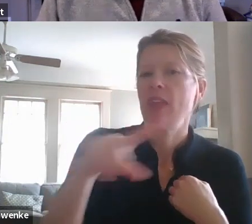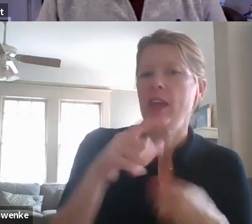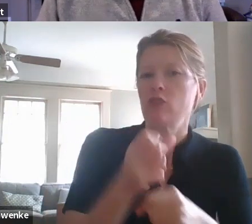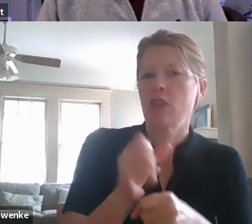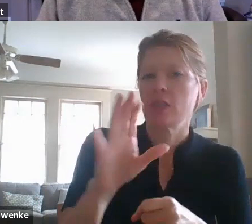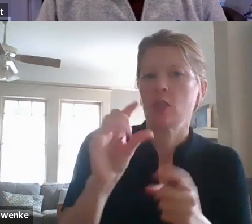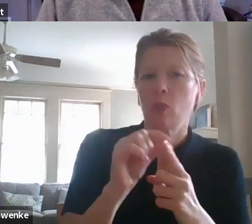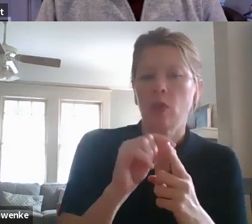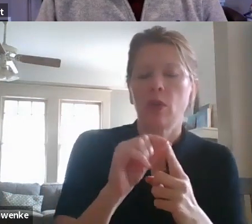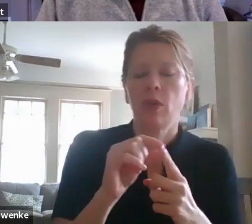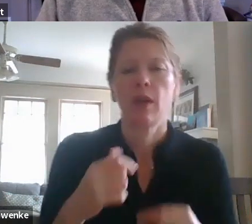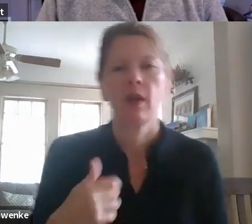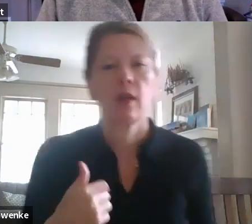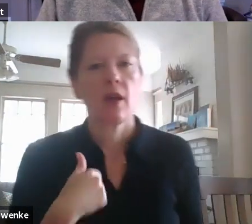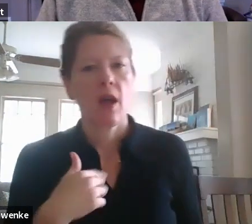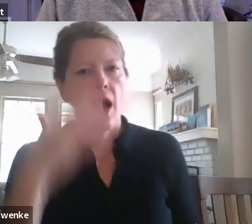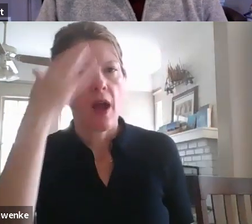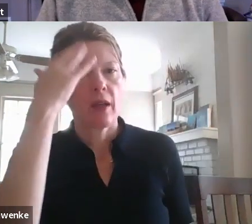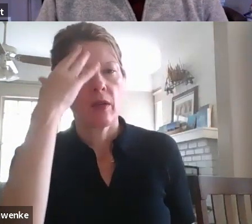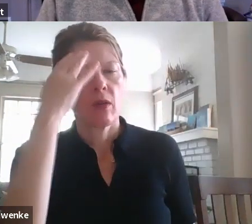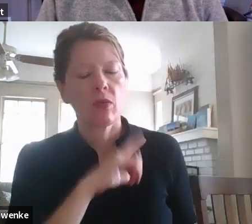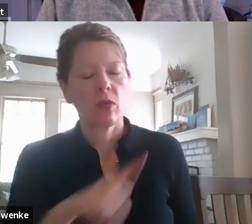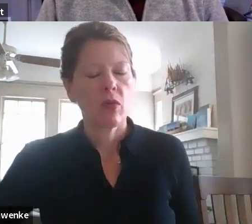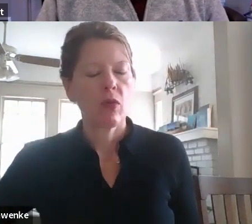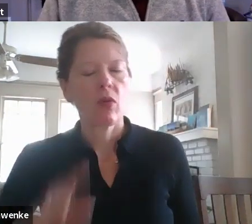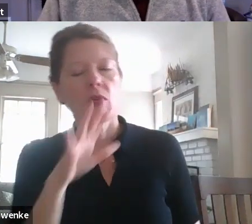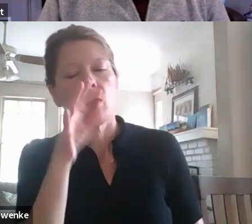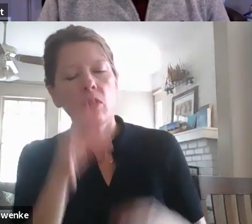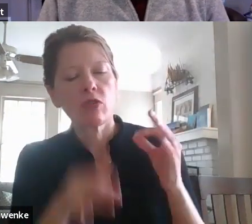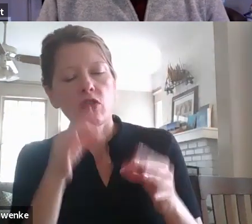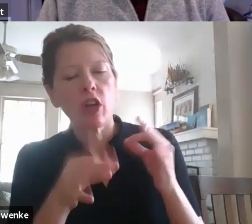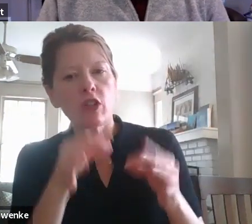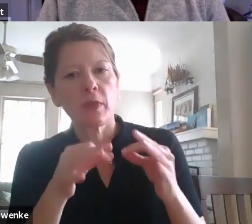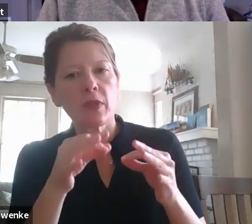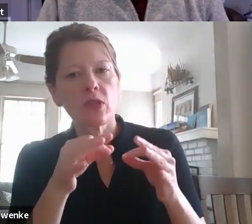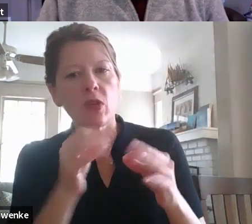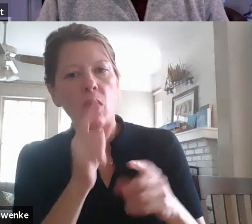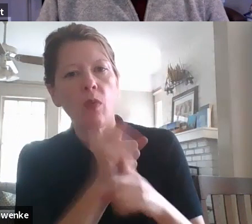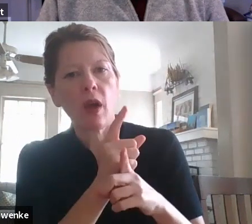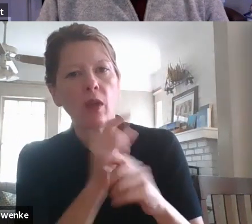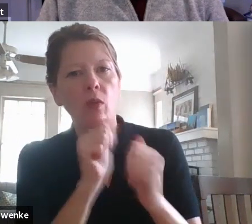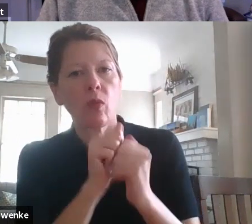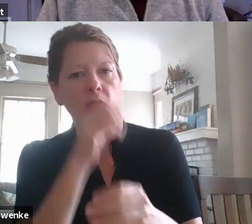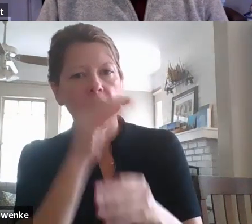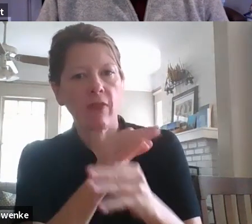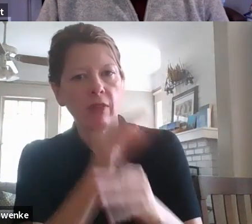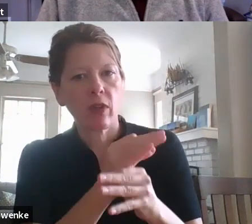I know, O Lord, that your judgments are right, and that in faithfulness you have afflicted me.